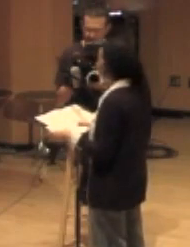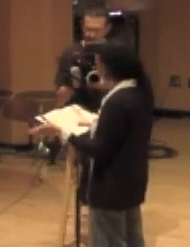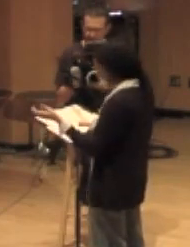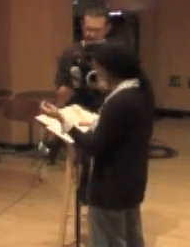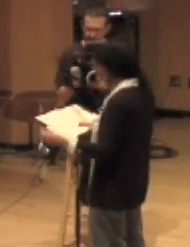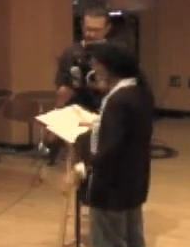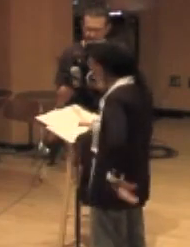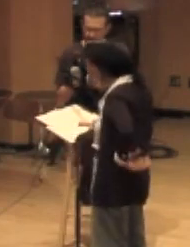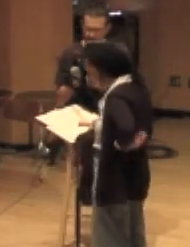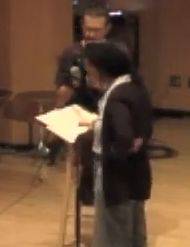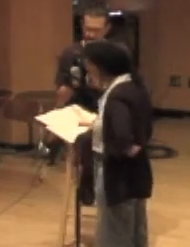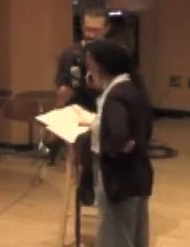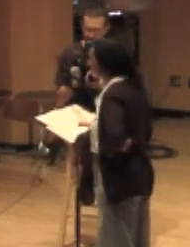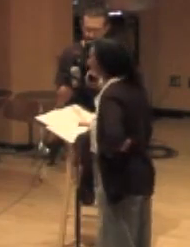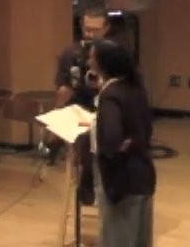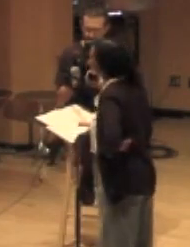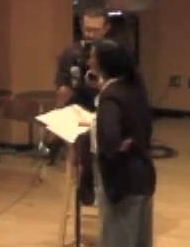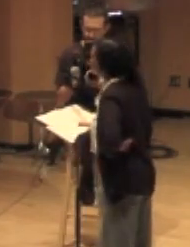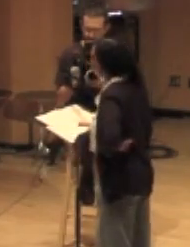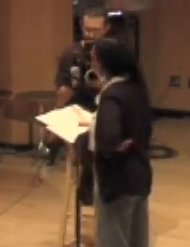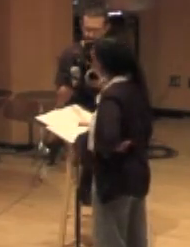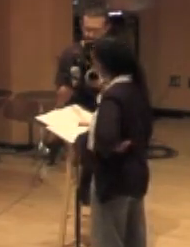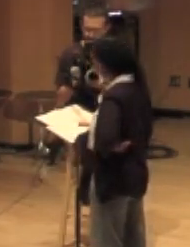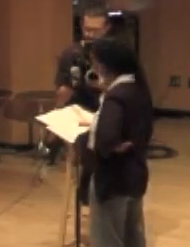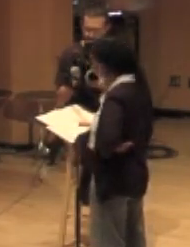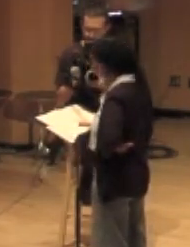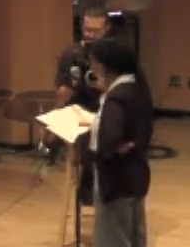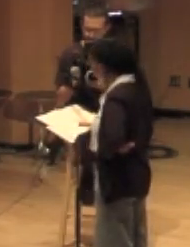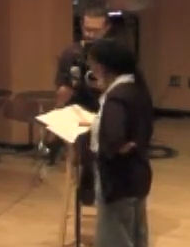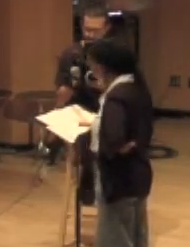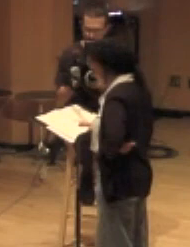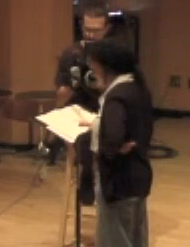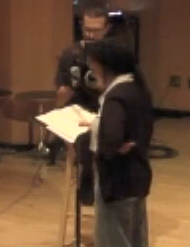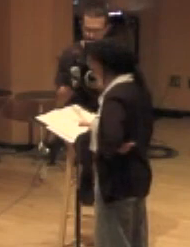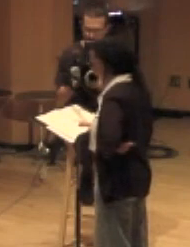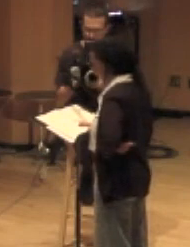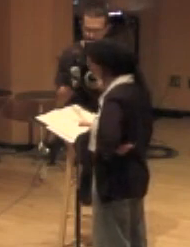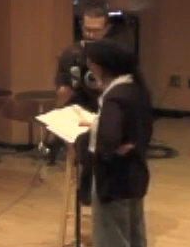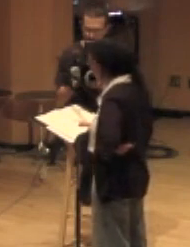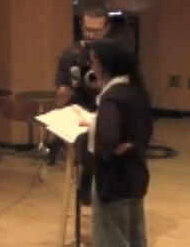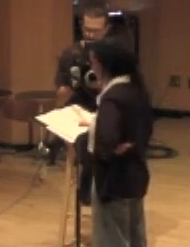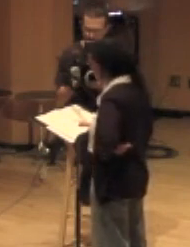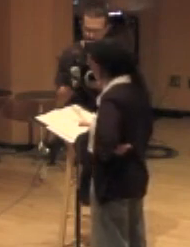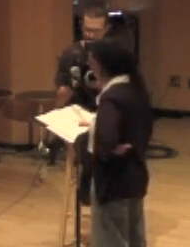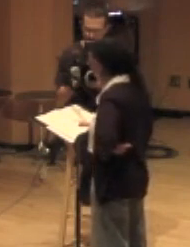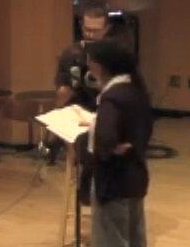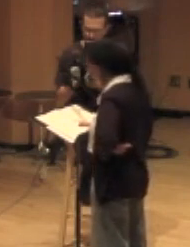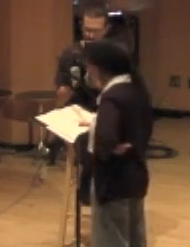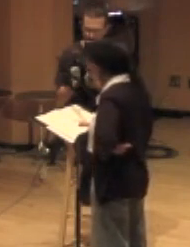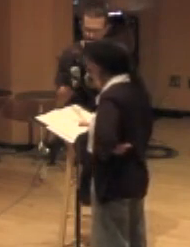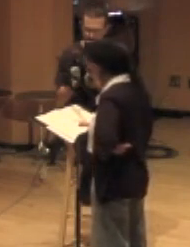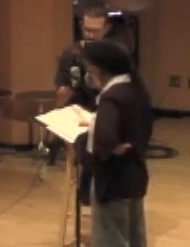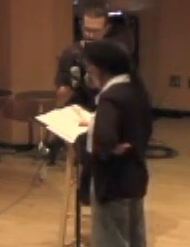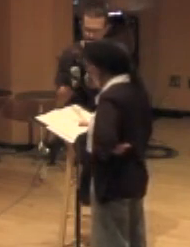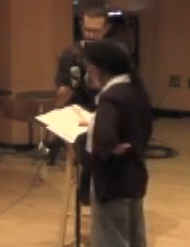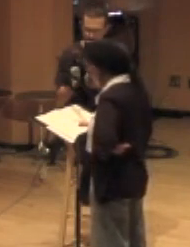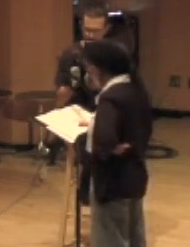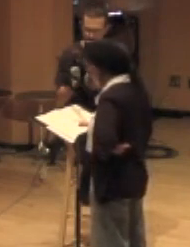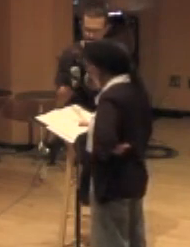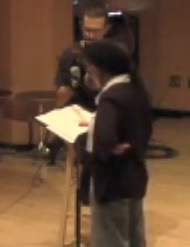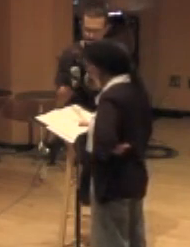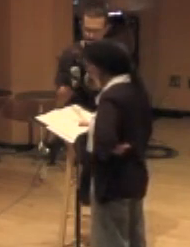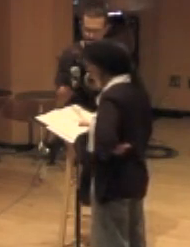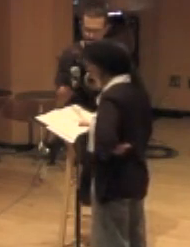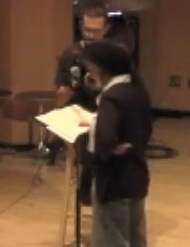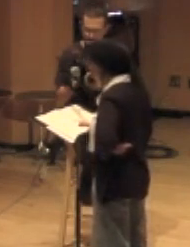yours he's out on the water oh right now but it's dark and it's raining